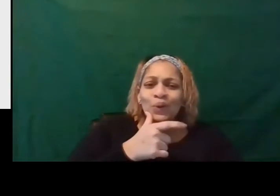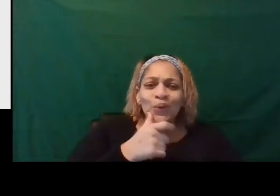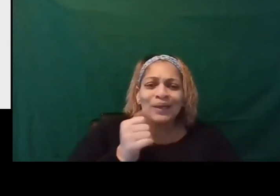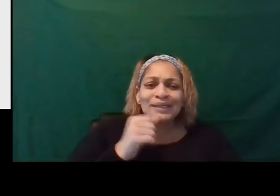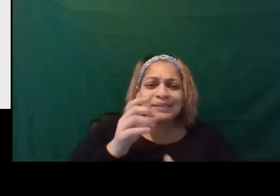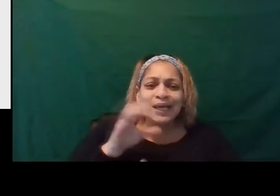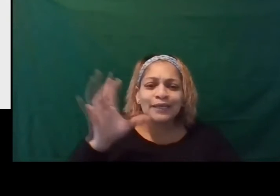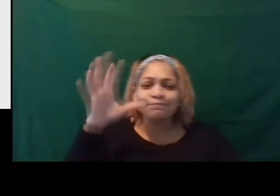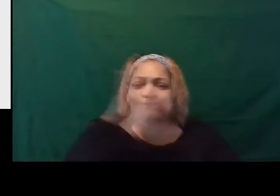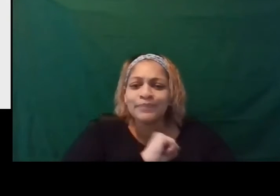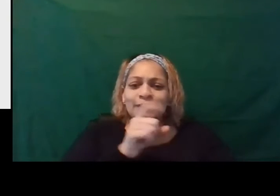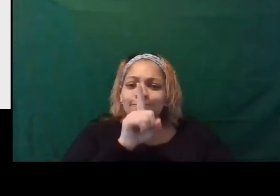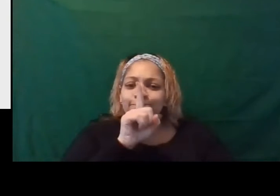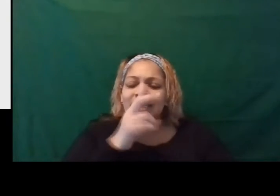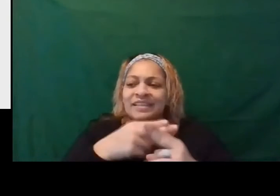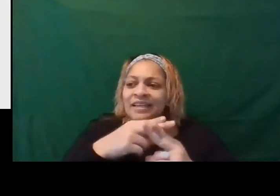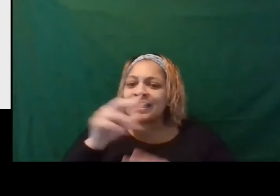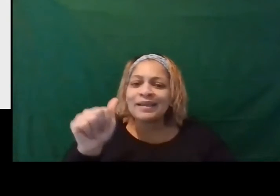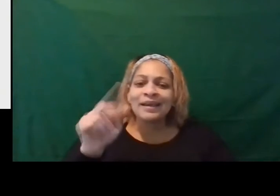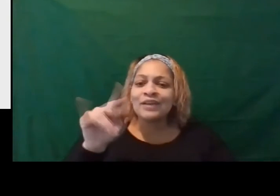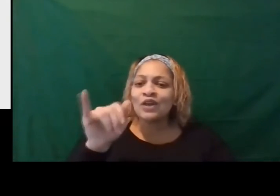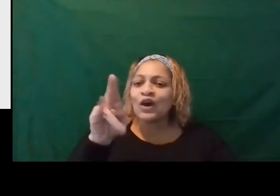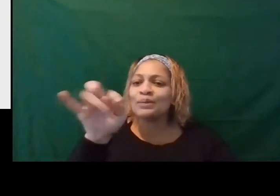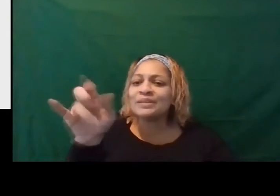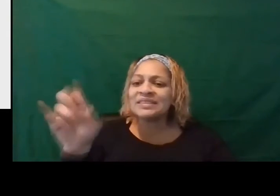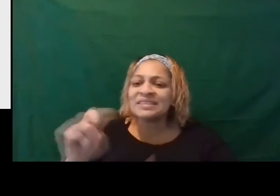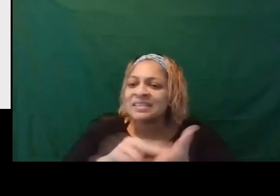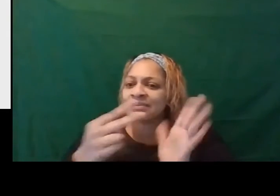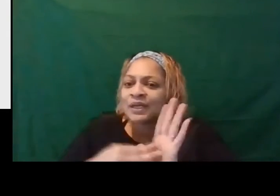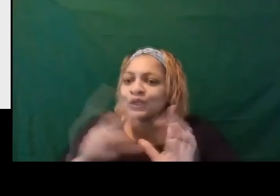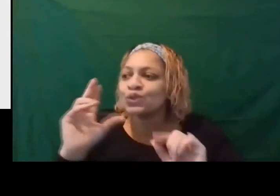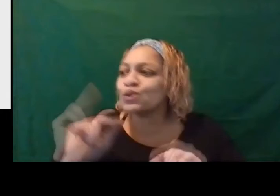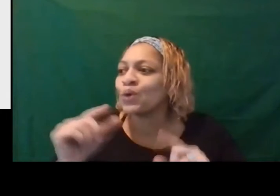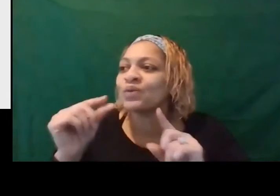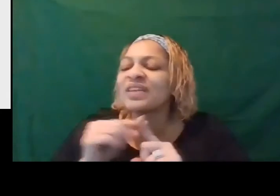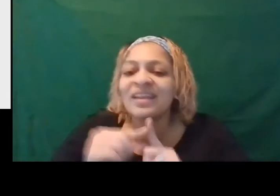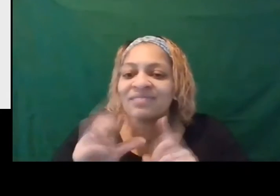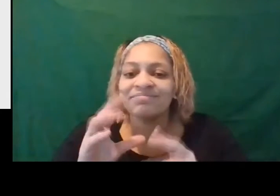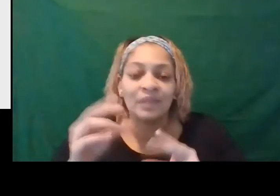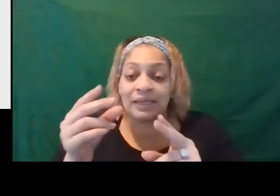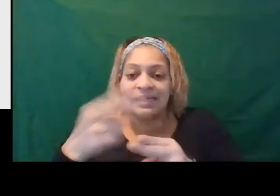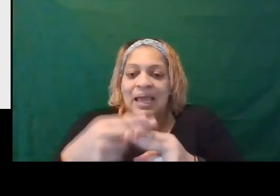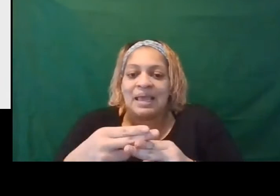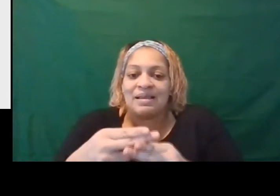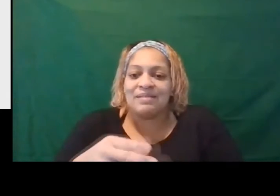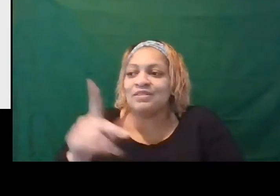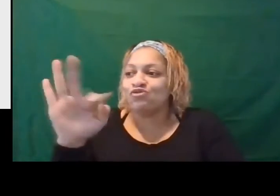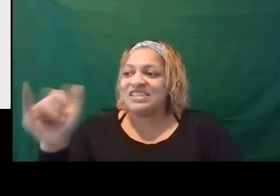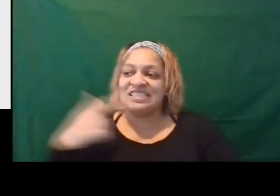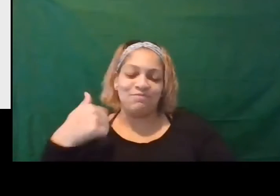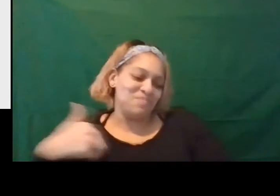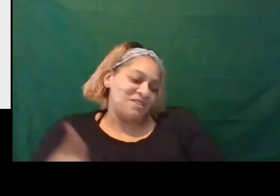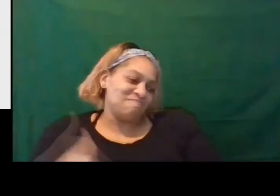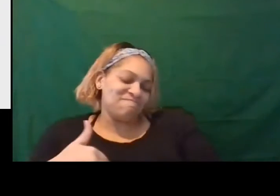know who that person is. Tracy said it's her. Tracy should flip this then. You should flip this. You wrote it wrong. Your beliefs, your thoughts become your